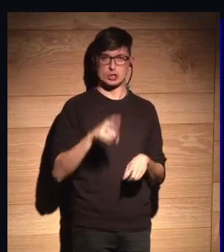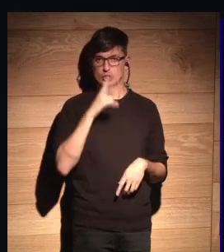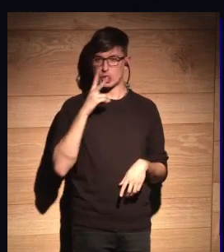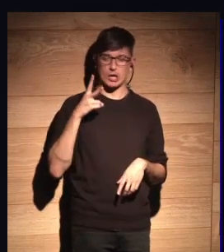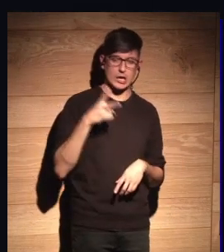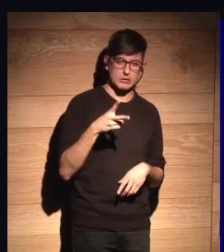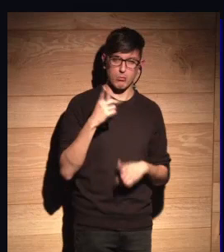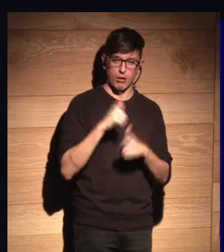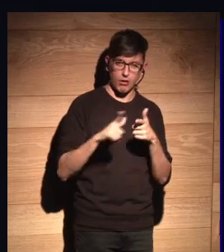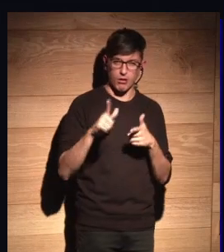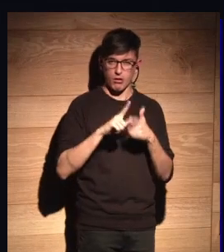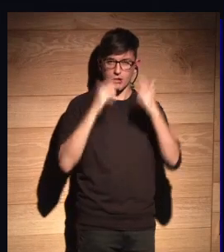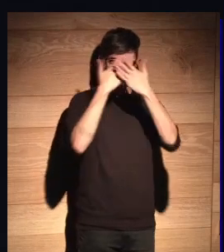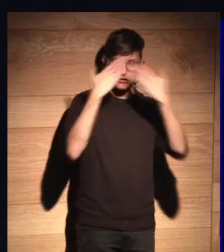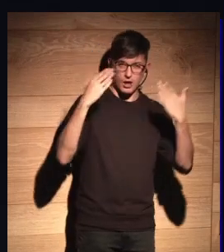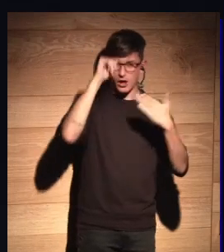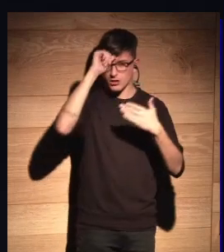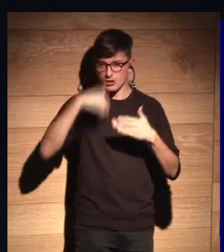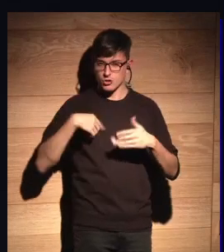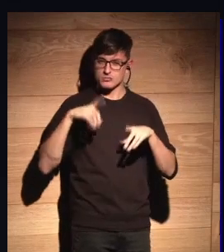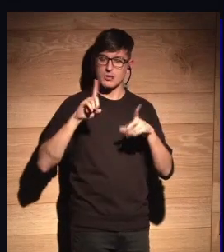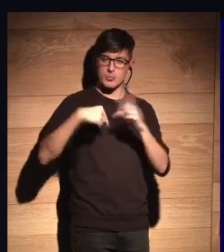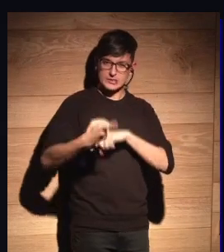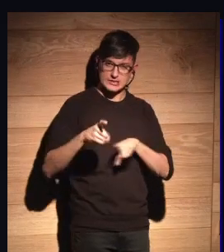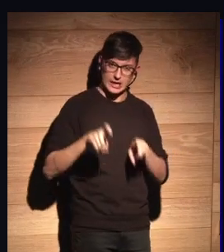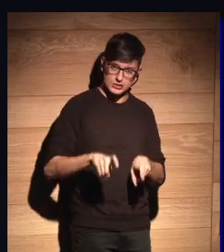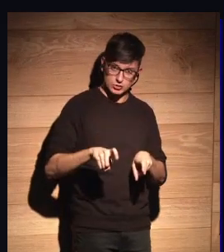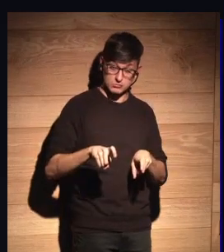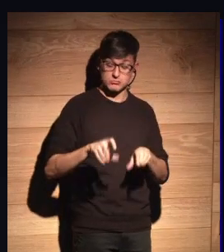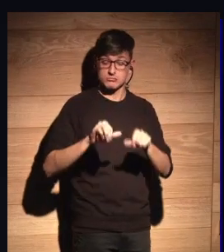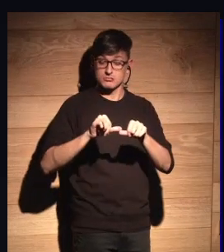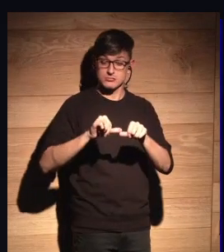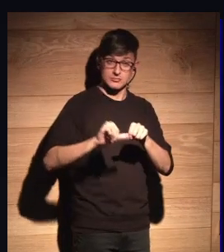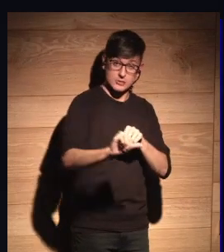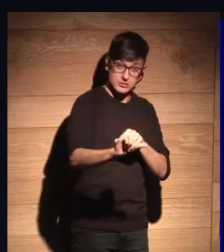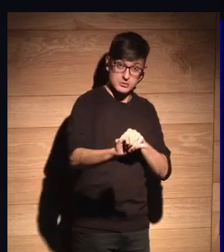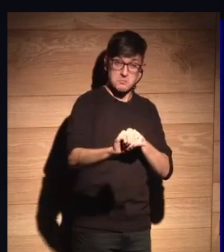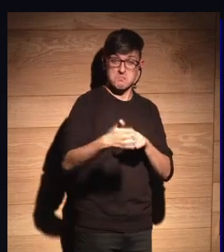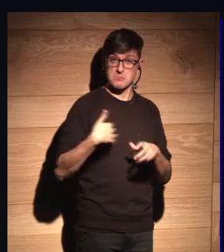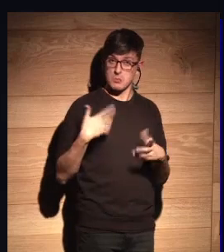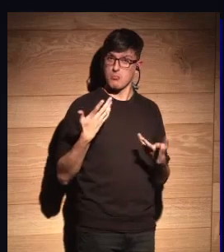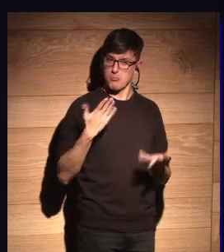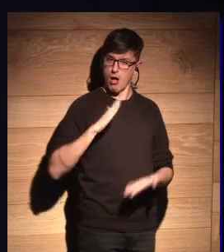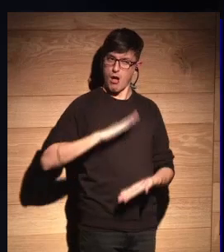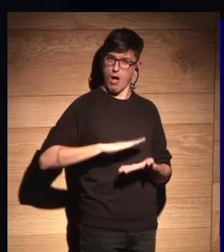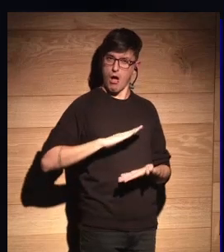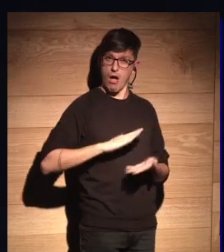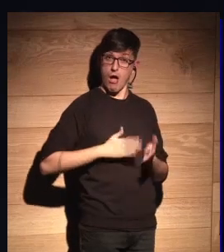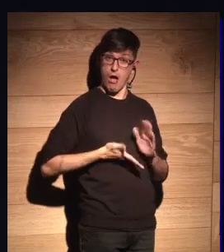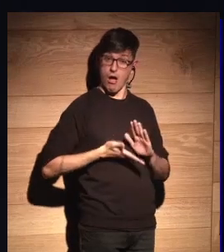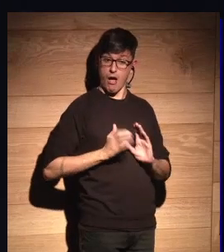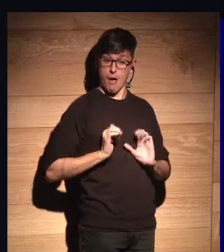trip. And from that, I was able to start getting assignments. Because up until